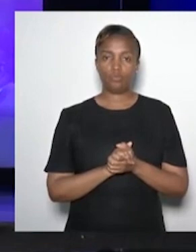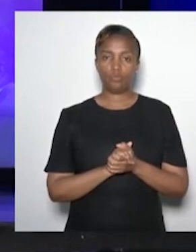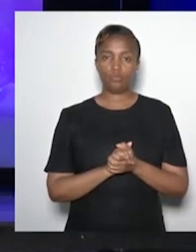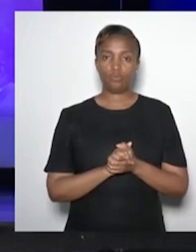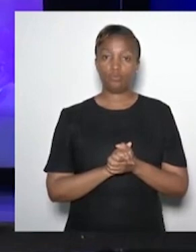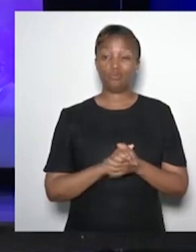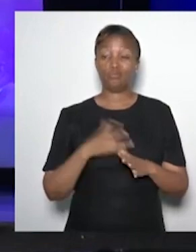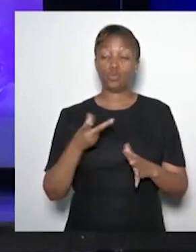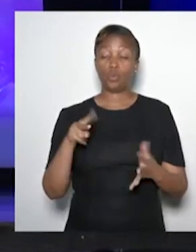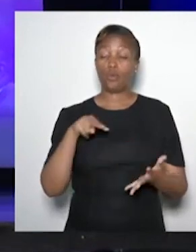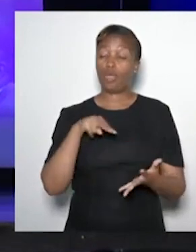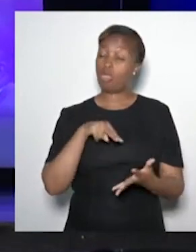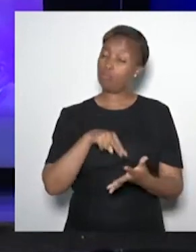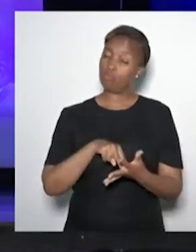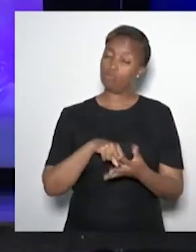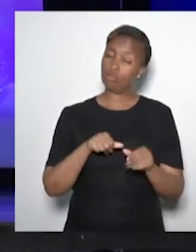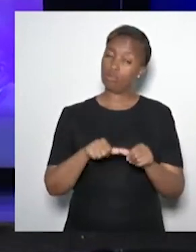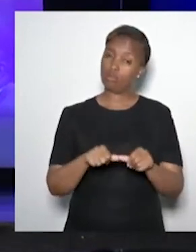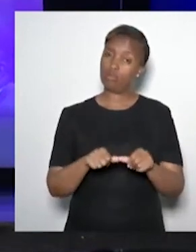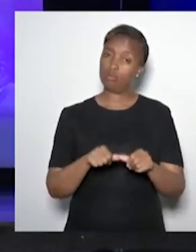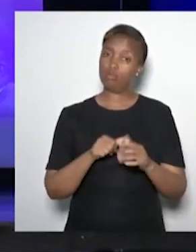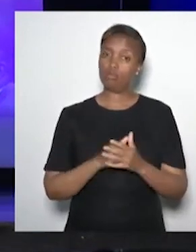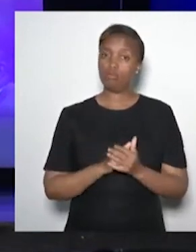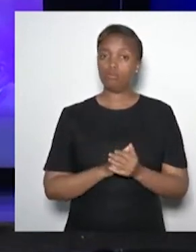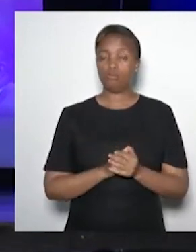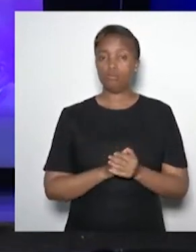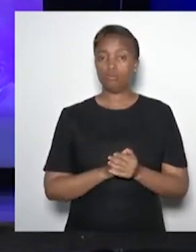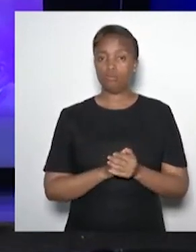While standing,